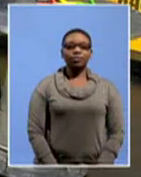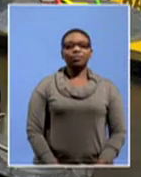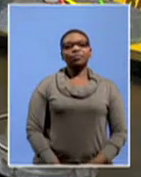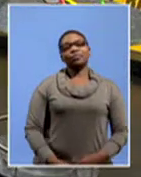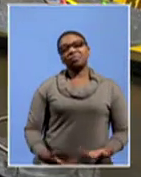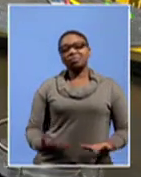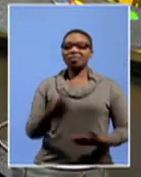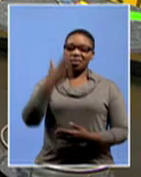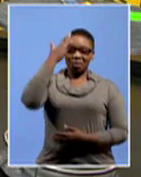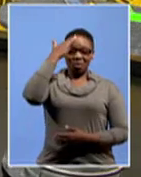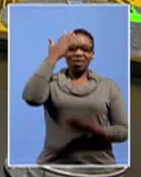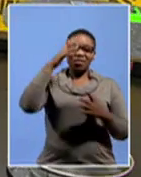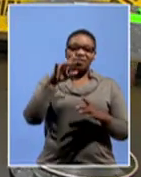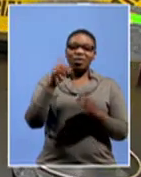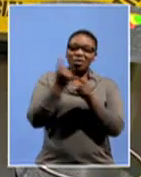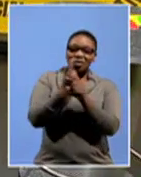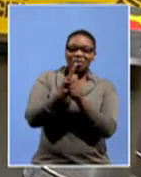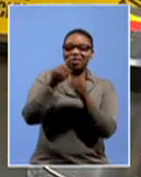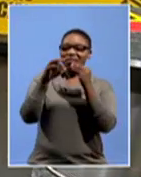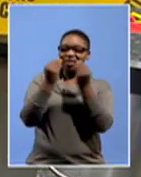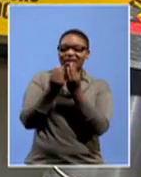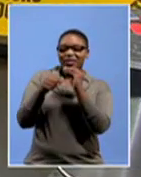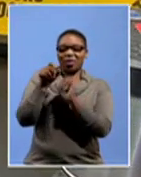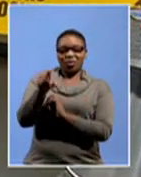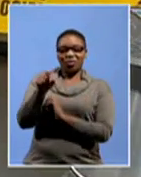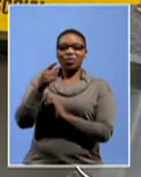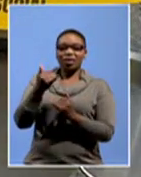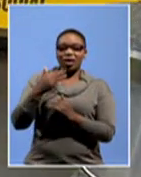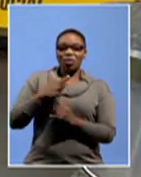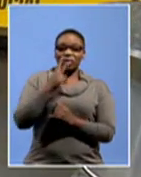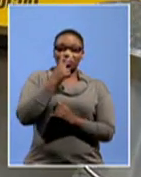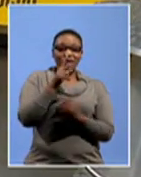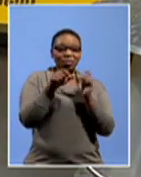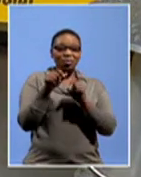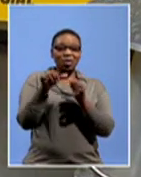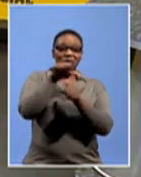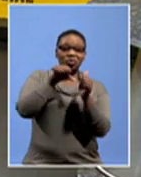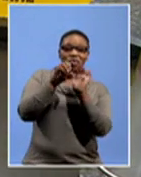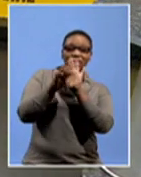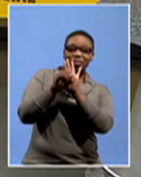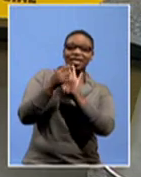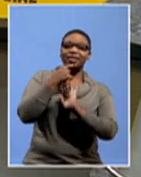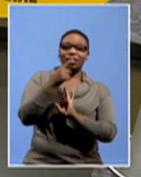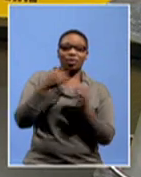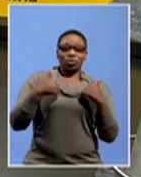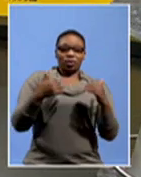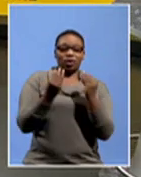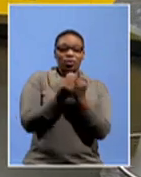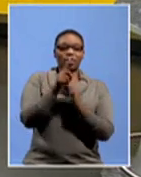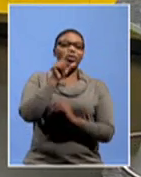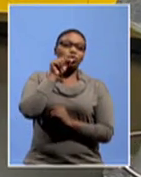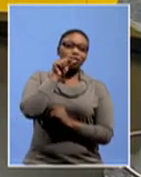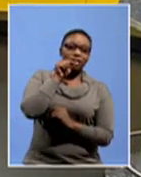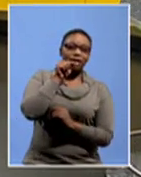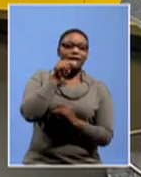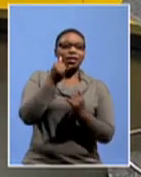Well, as you know, it's all about you here on the Democracy Gate. So let's take a look at what people are saying on social media. We'll start with Twitter,